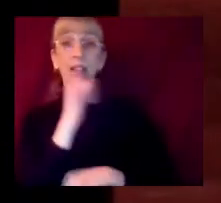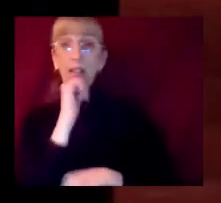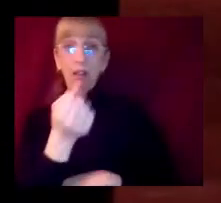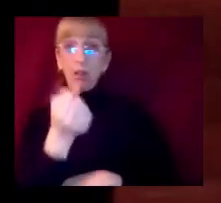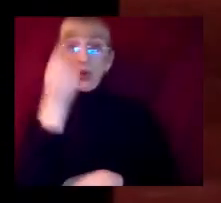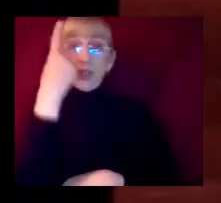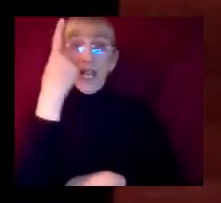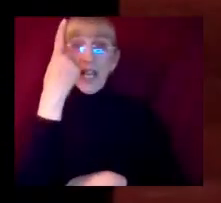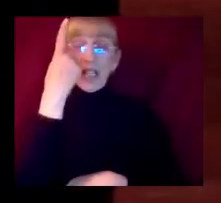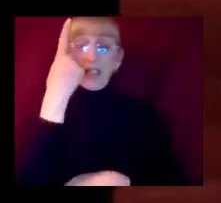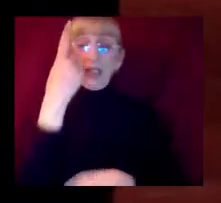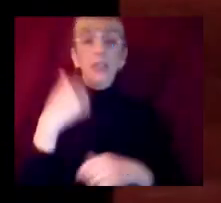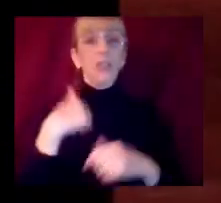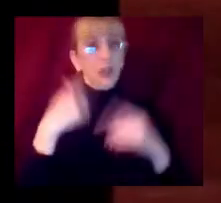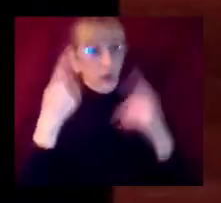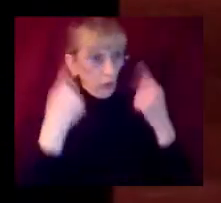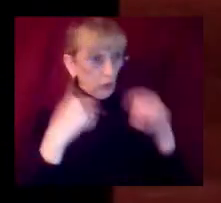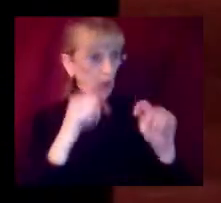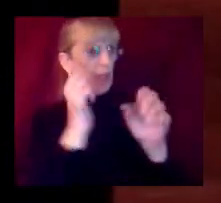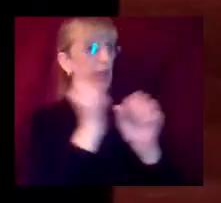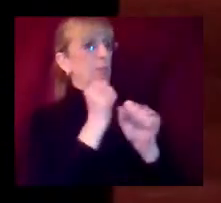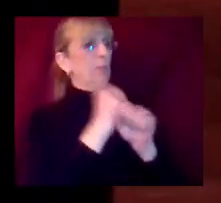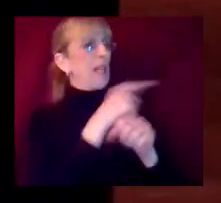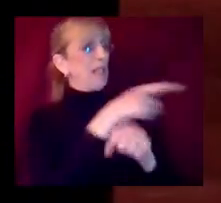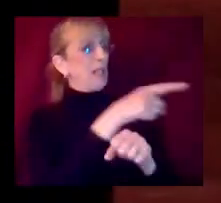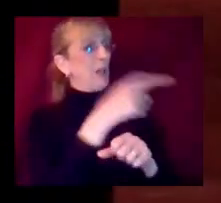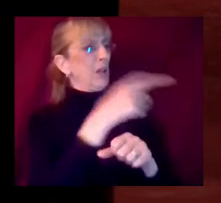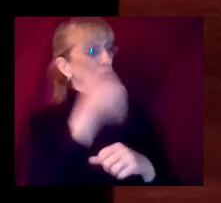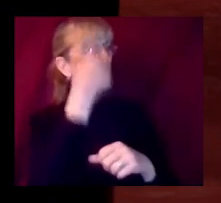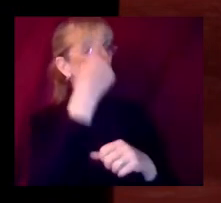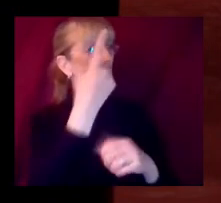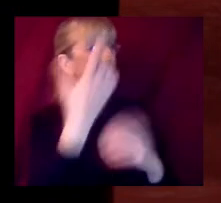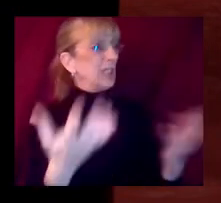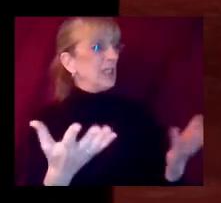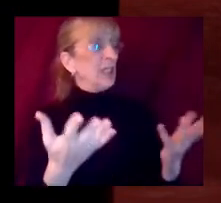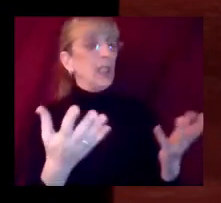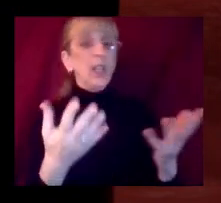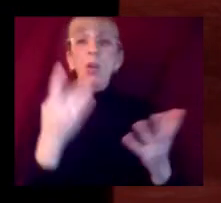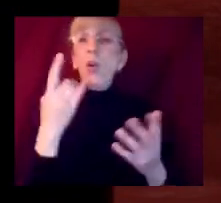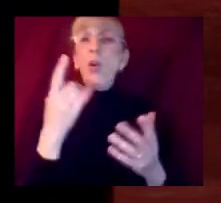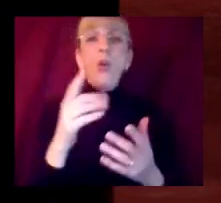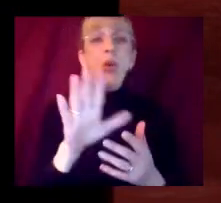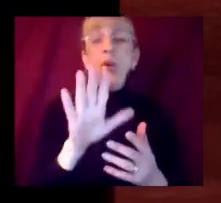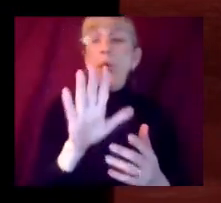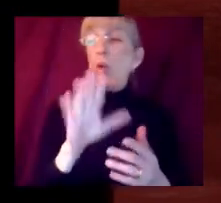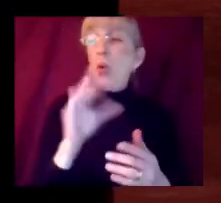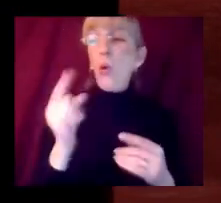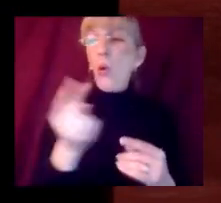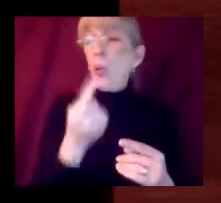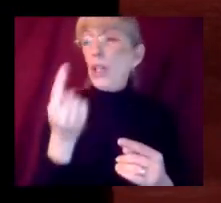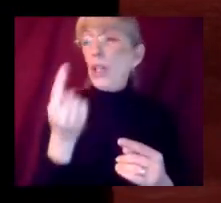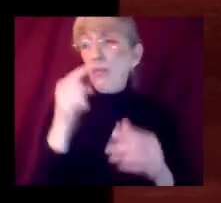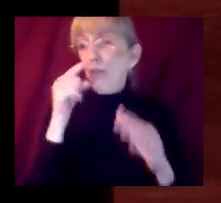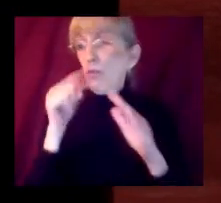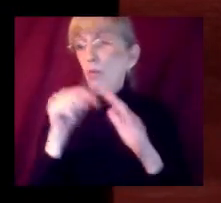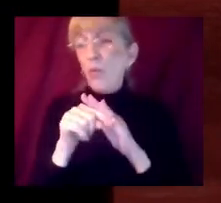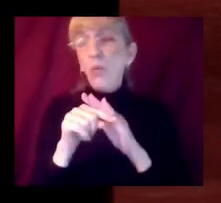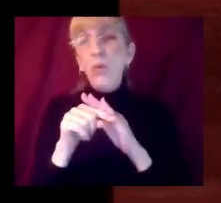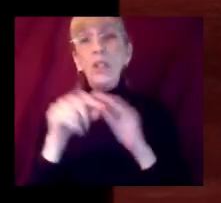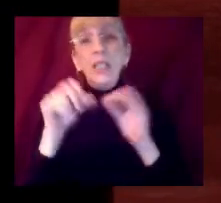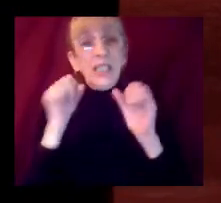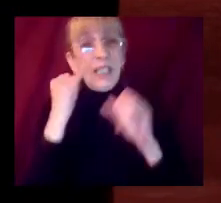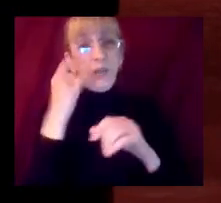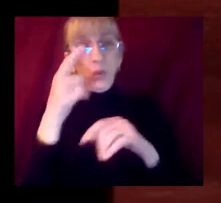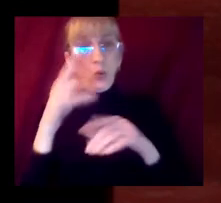and I tried to make them see. One is only poor, only if they choose to